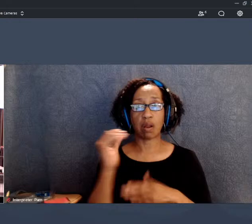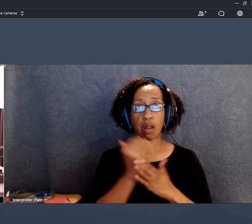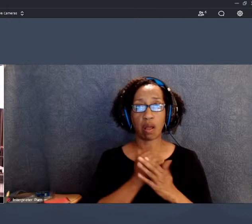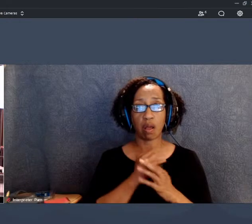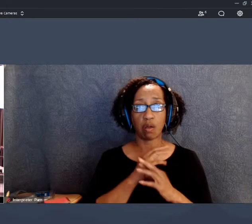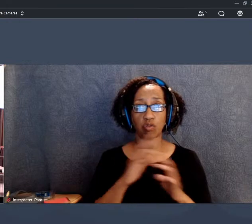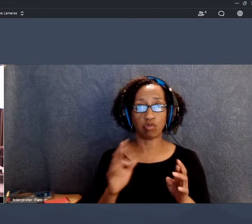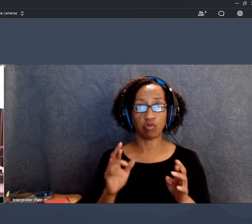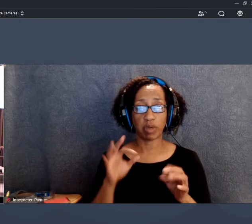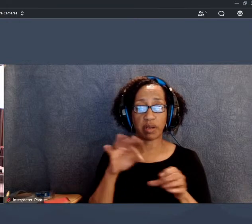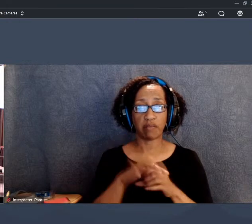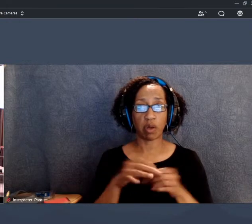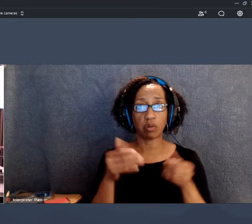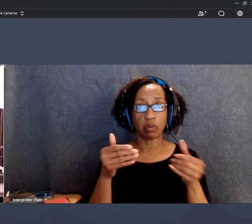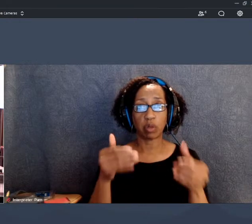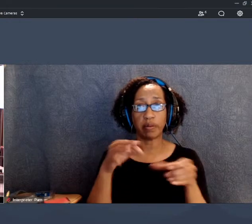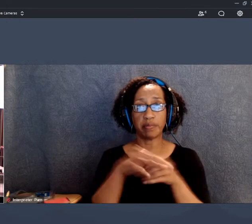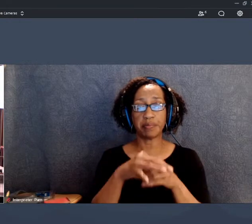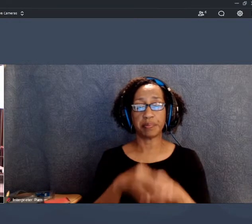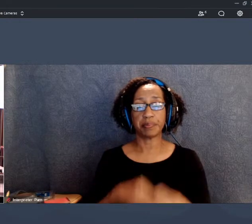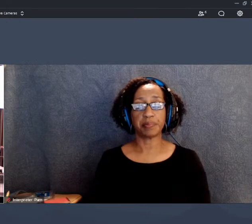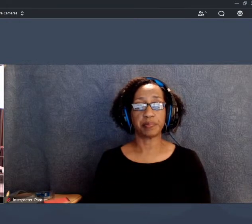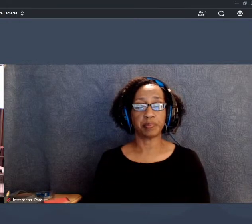9 minutes, please cast your votes.